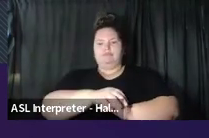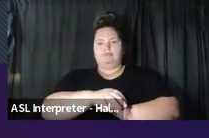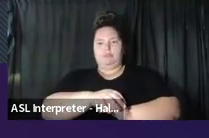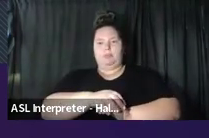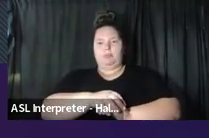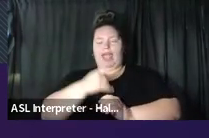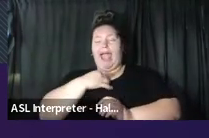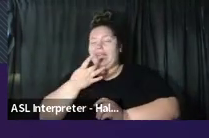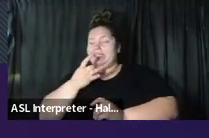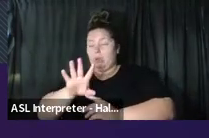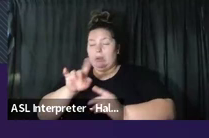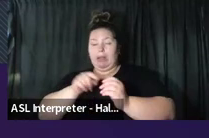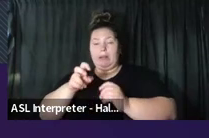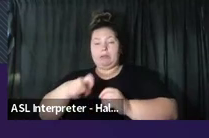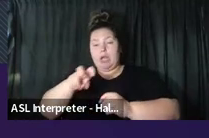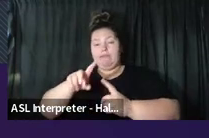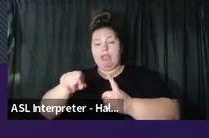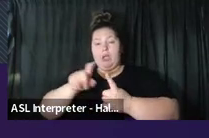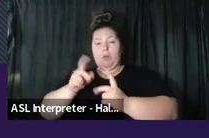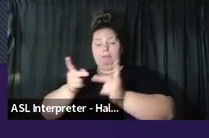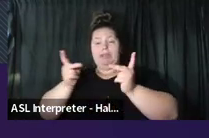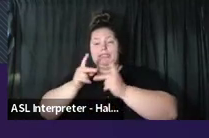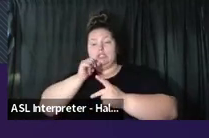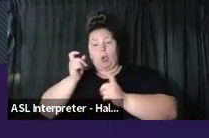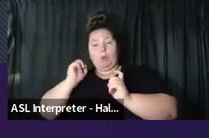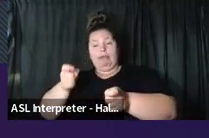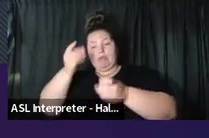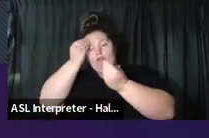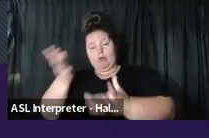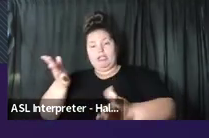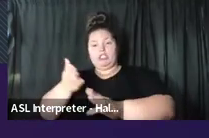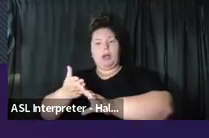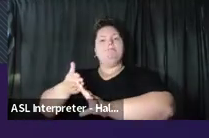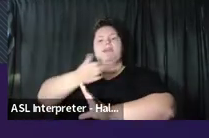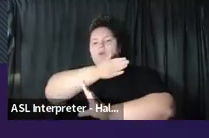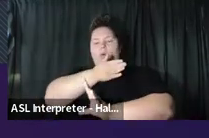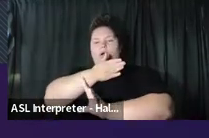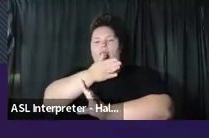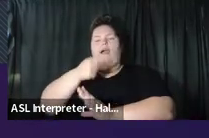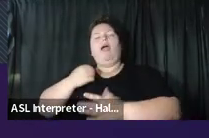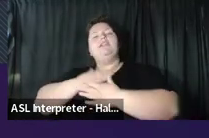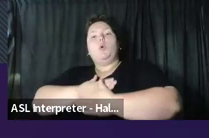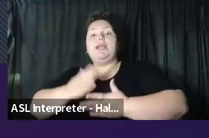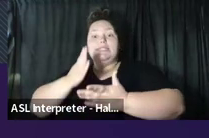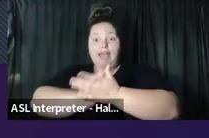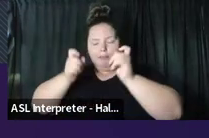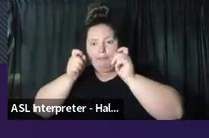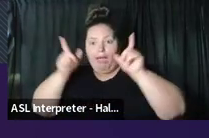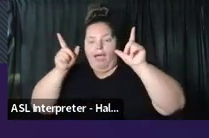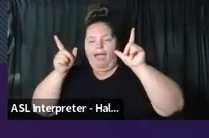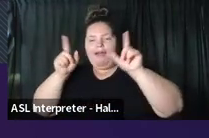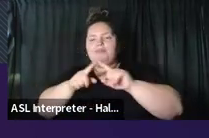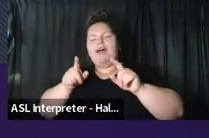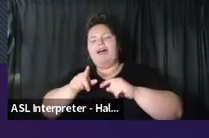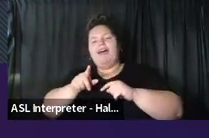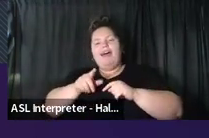places don't really give you a lot of information beforehand. Like, I do like some spontaneity, but I also really love knowing